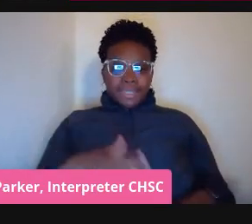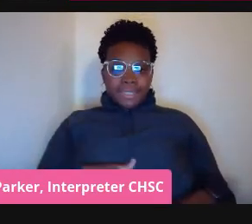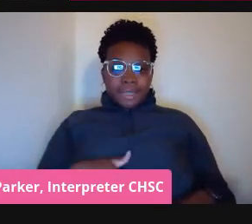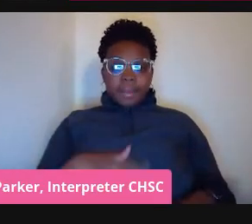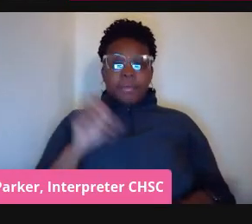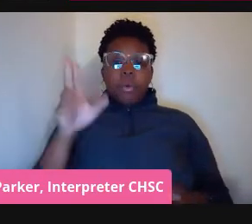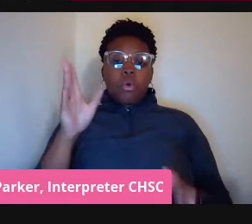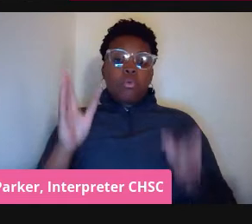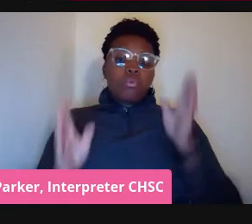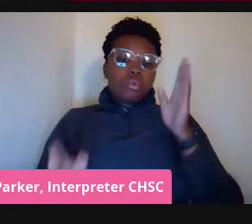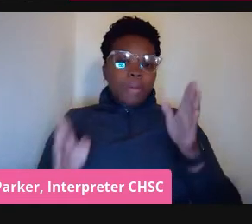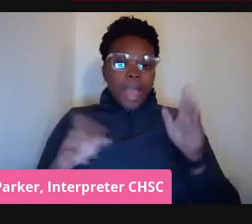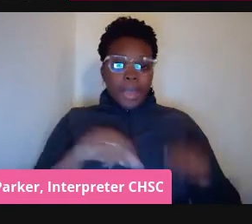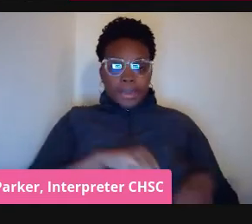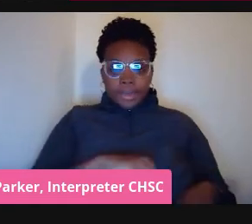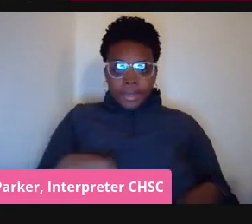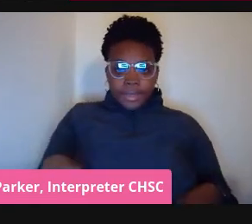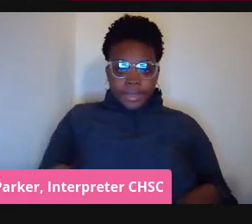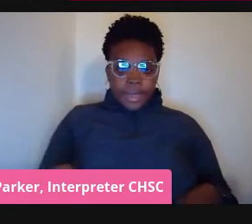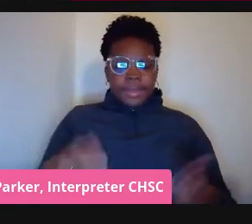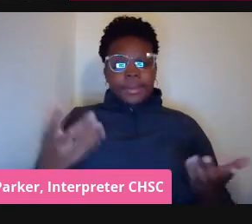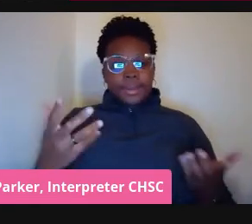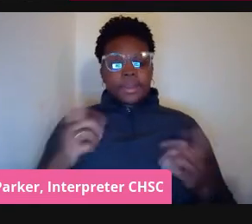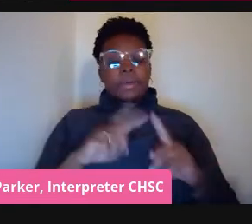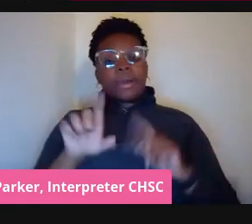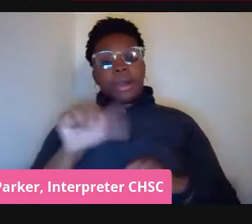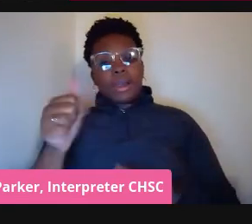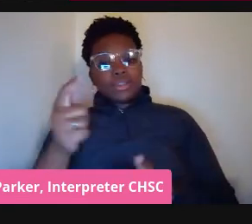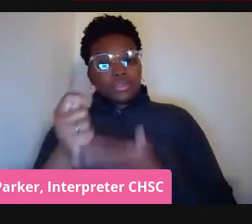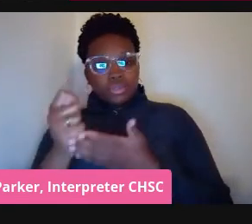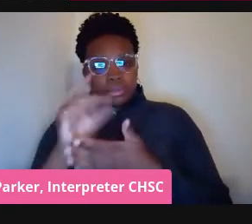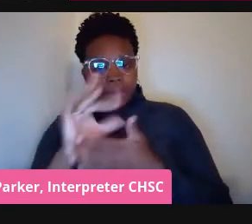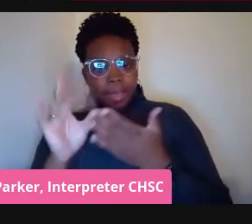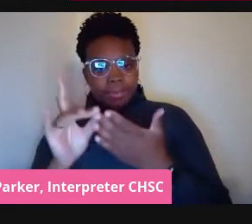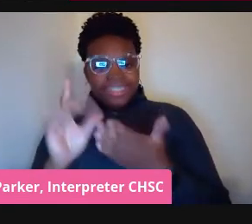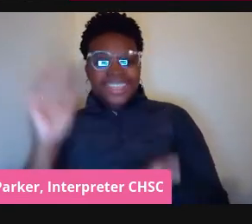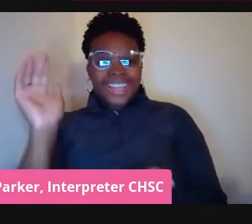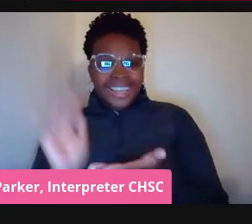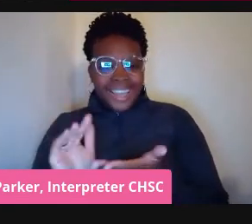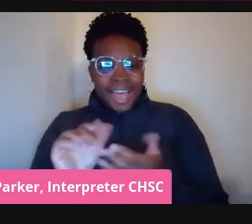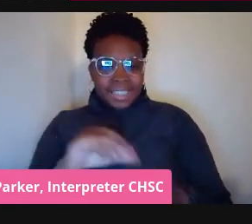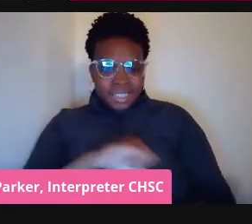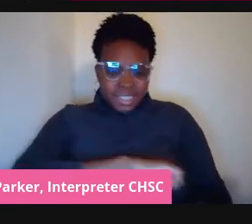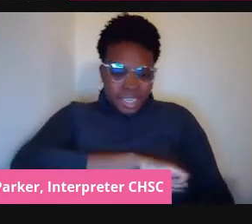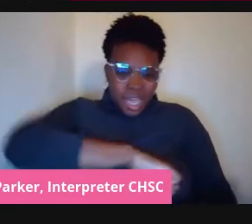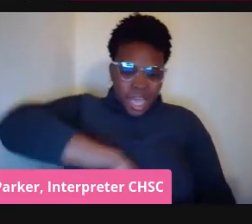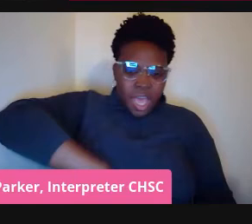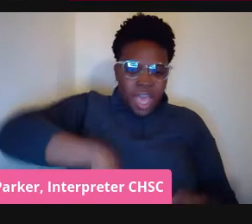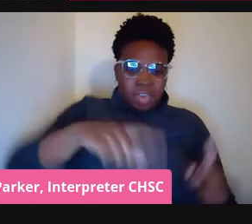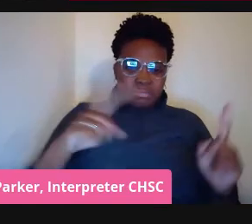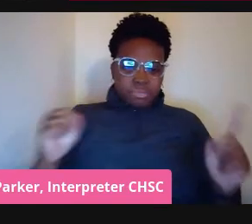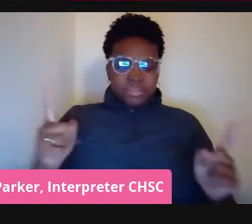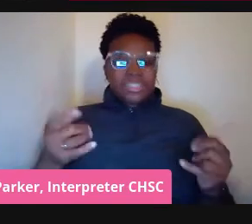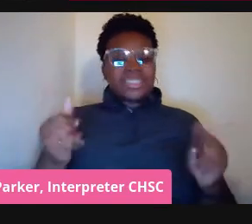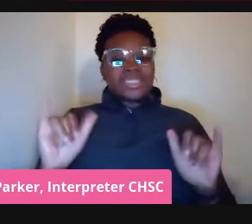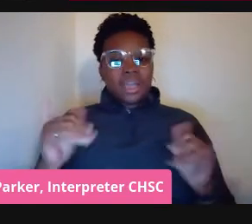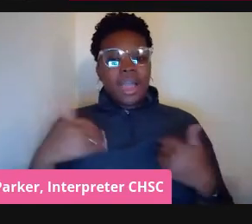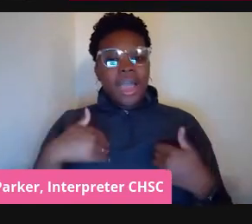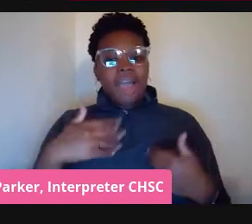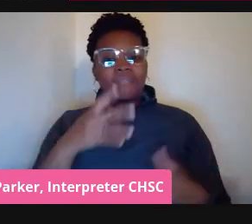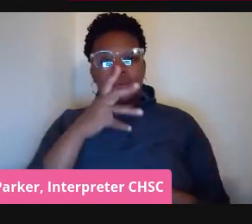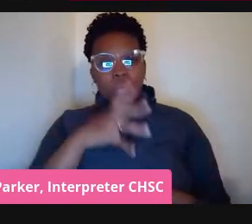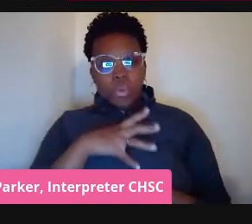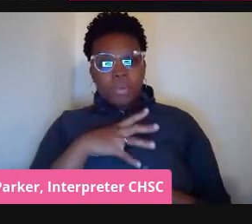robotic. But there are other treatment options out there that are less invasive that still leave a woman with some